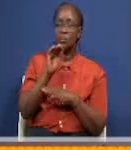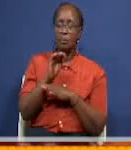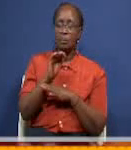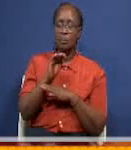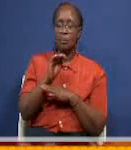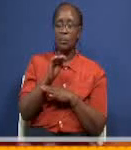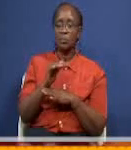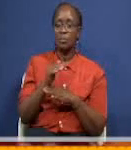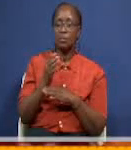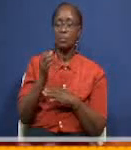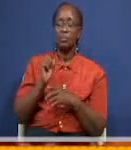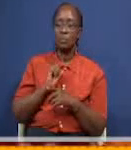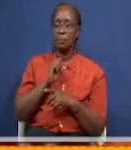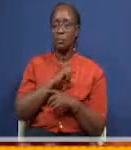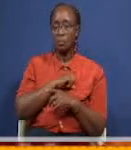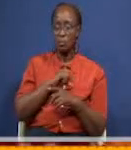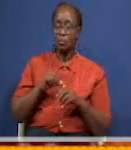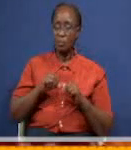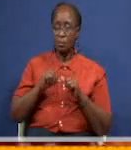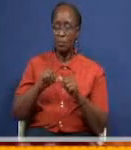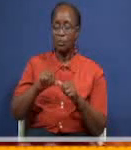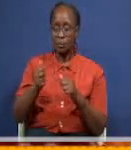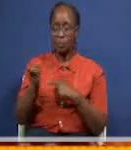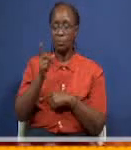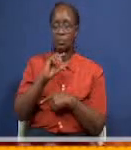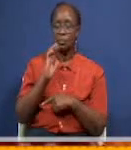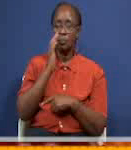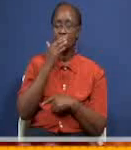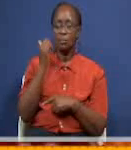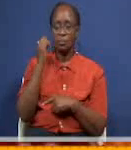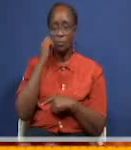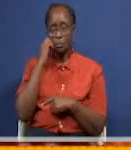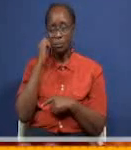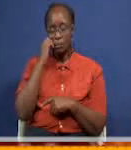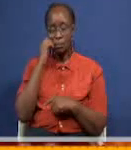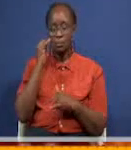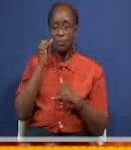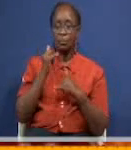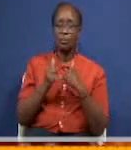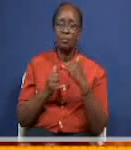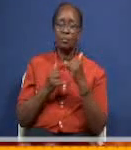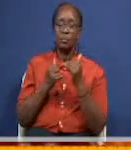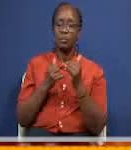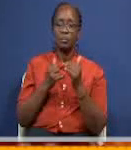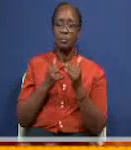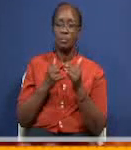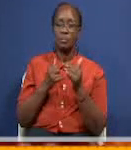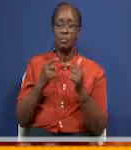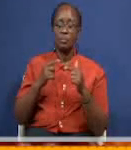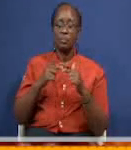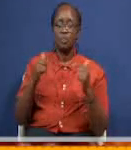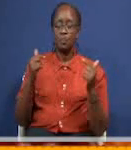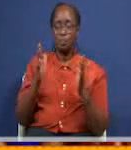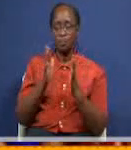Iye karo kia bunge sineti kito ite tito ntu kwenge, ntu probo wakashaku imuajie. Ende kia mudia mudia, maromba jao, dare geri